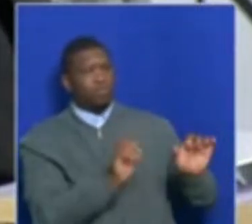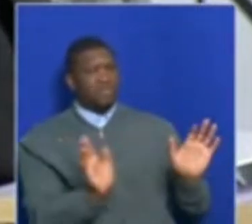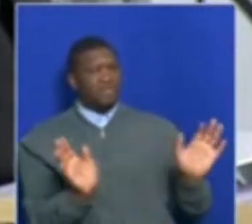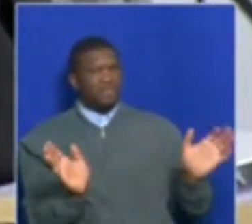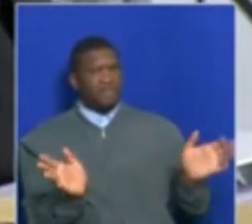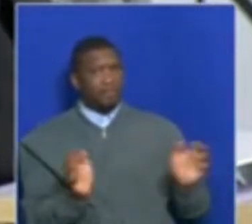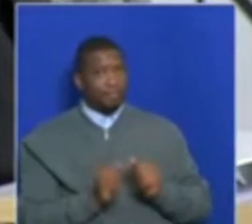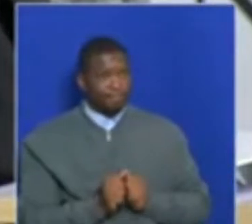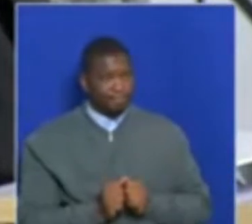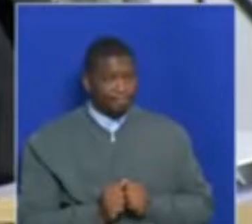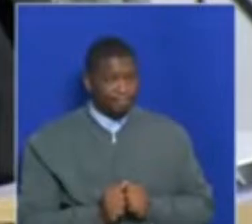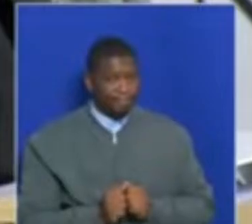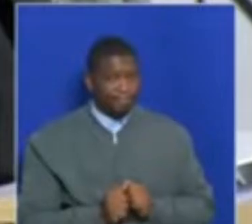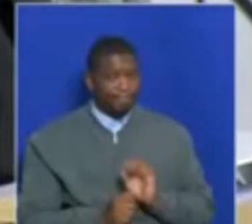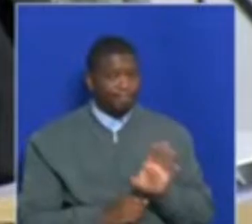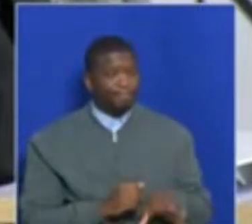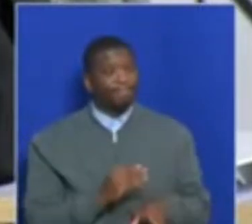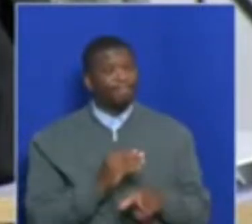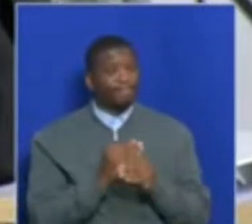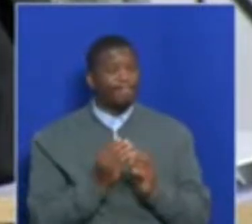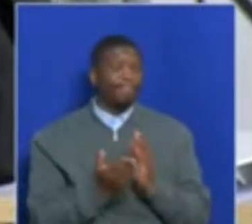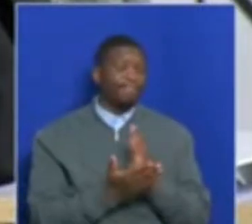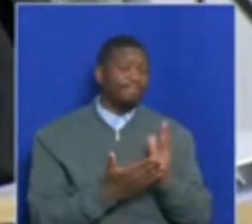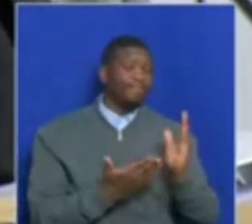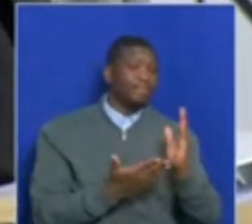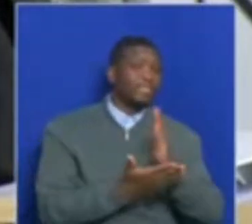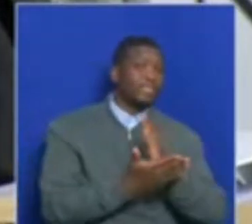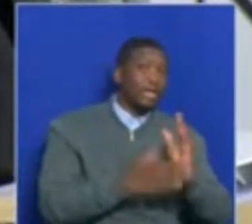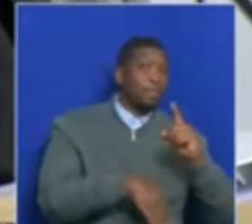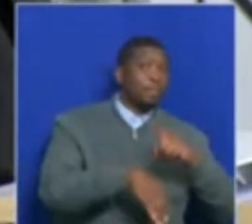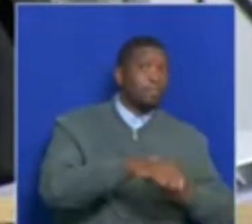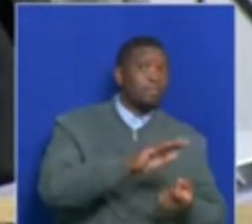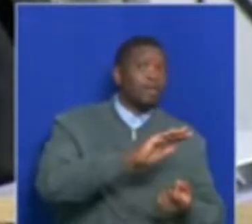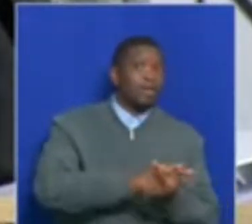And in some of our cases, in fact, there